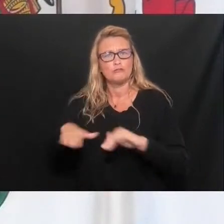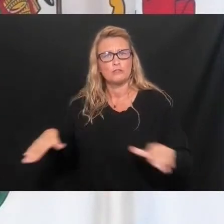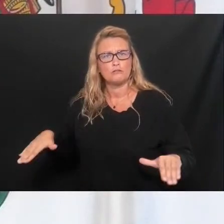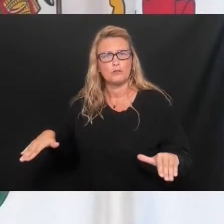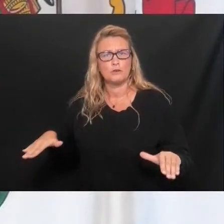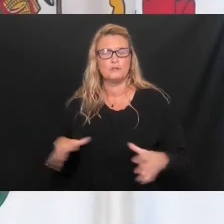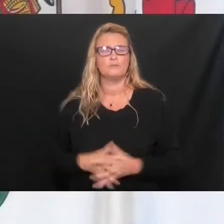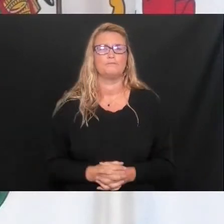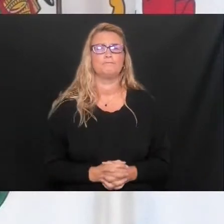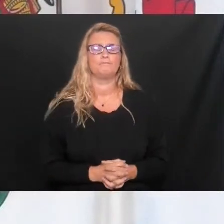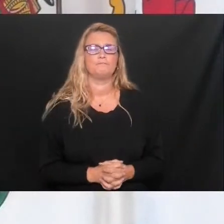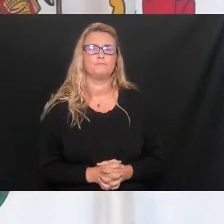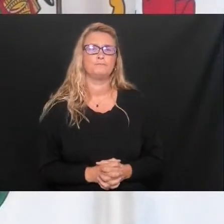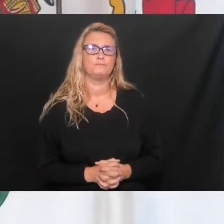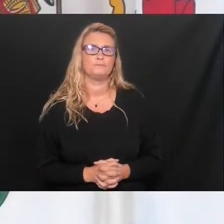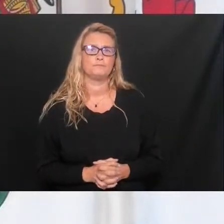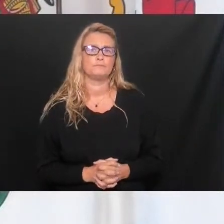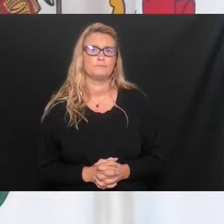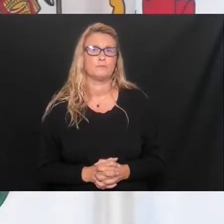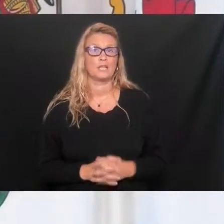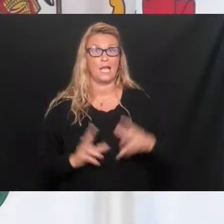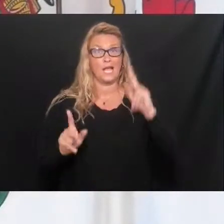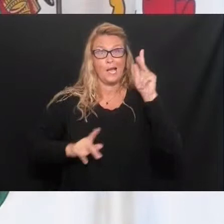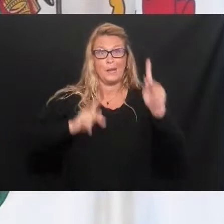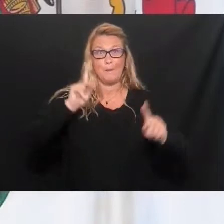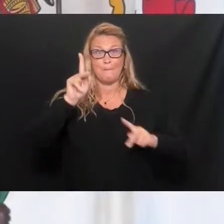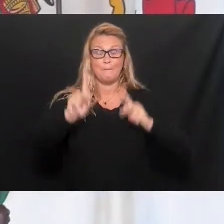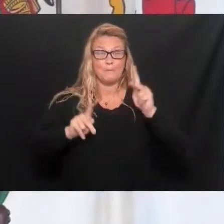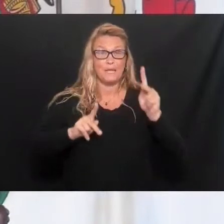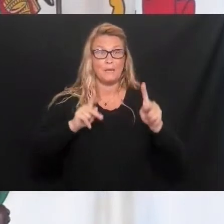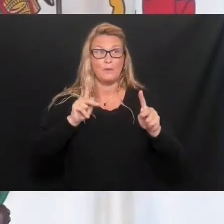decision makers. People can